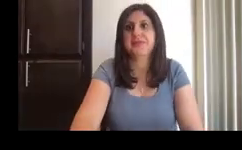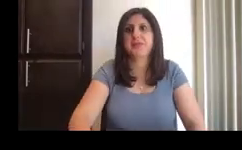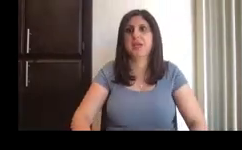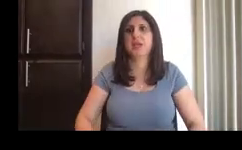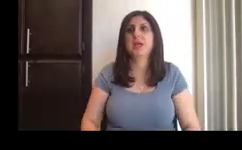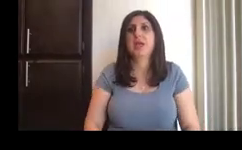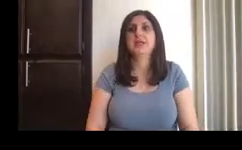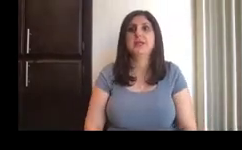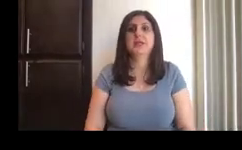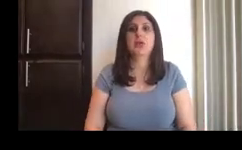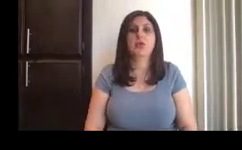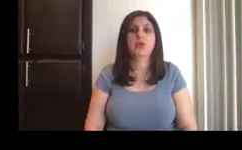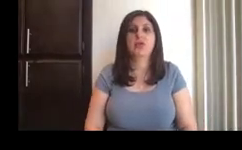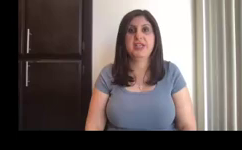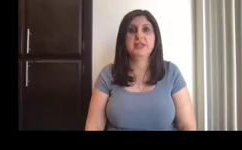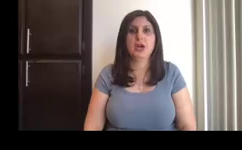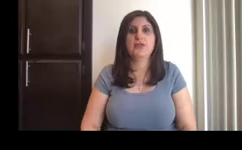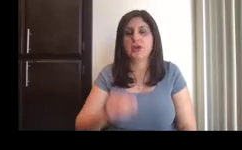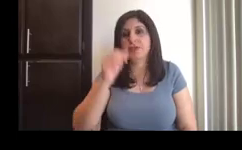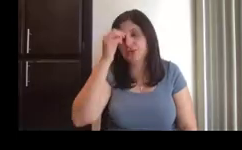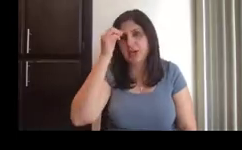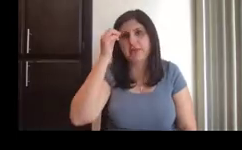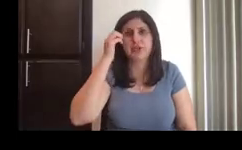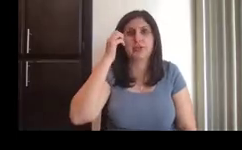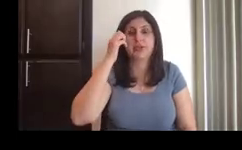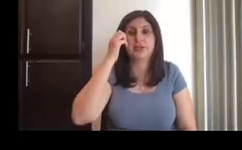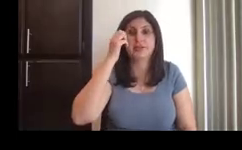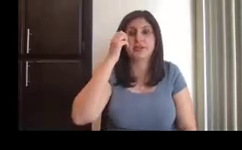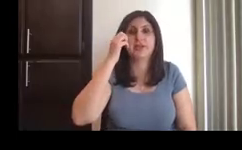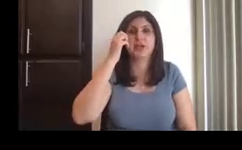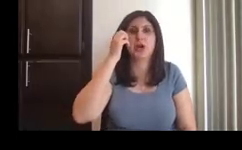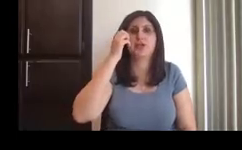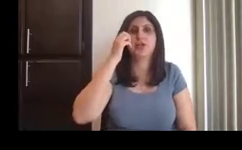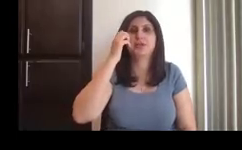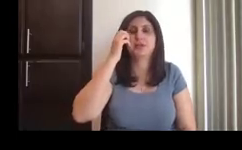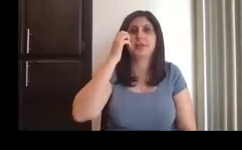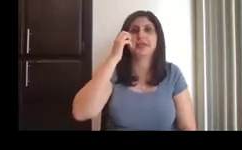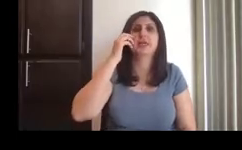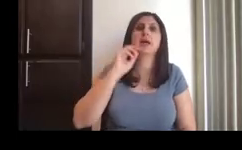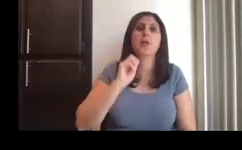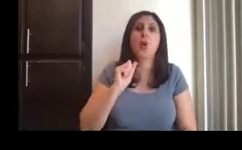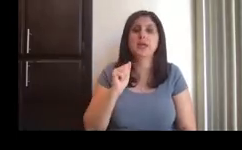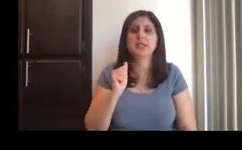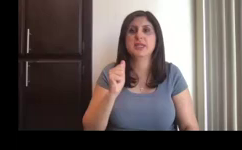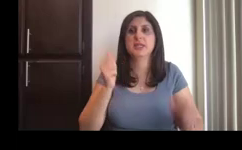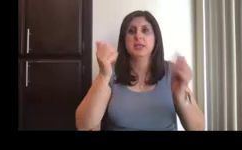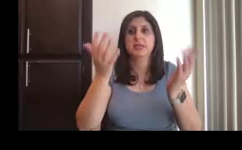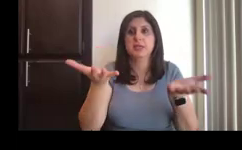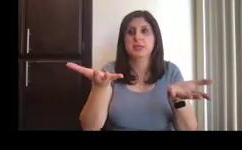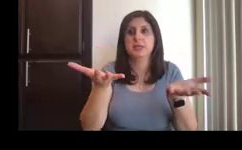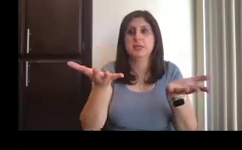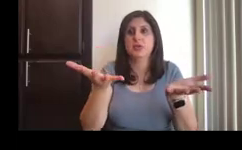Okay. So these are verbs. You do not have to know that these specifically are verbs, but